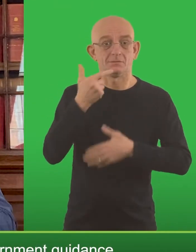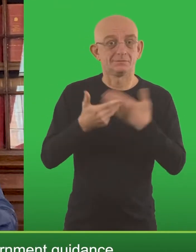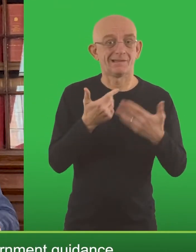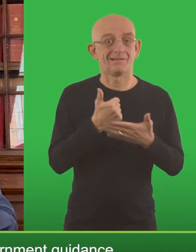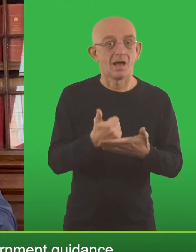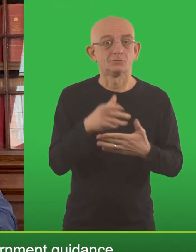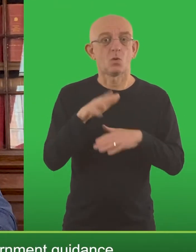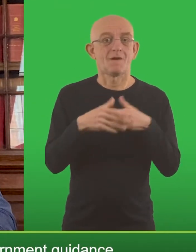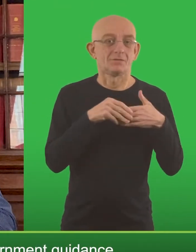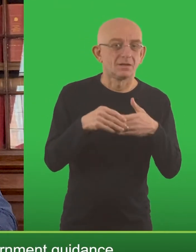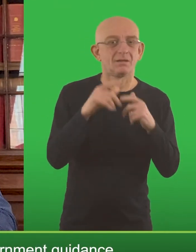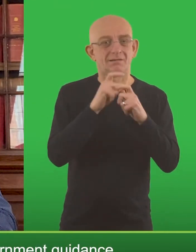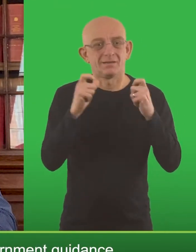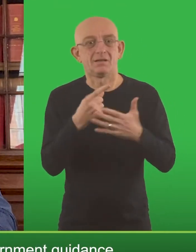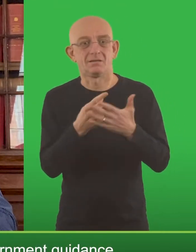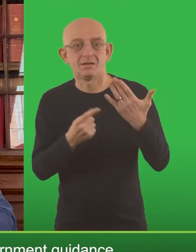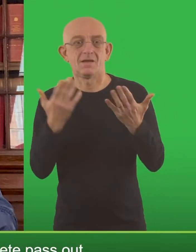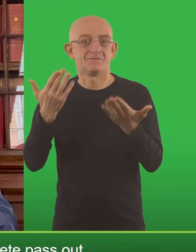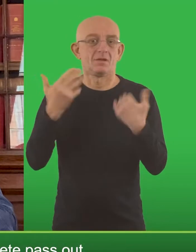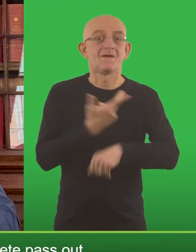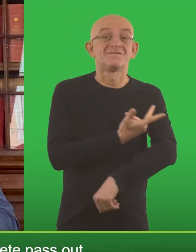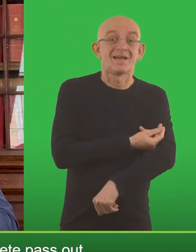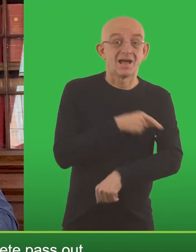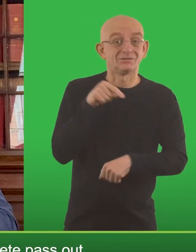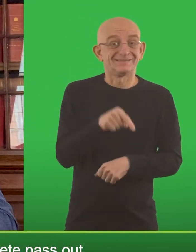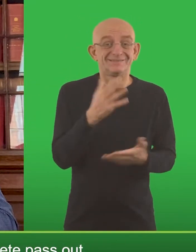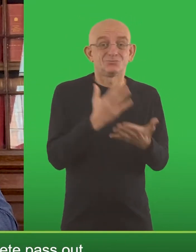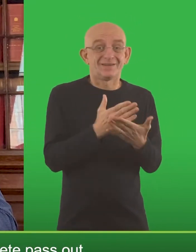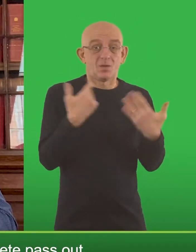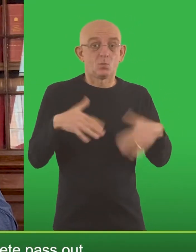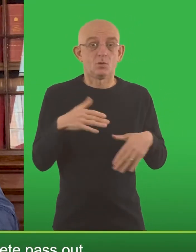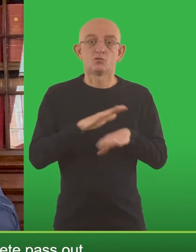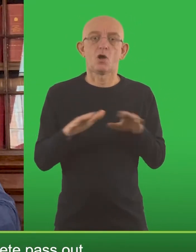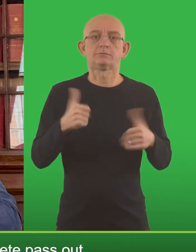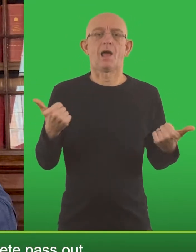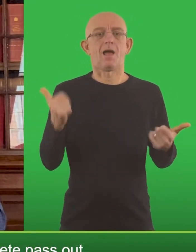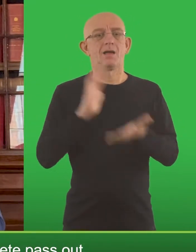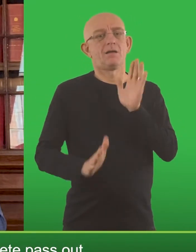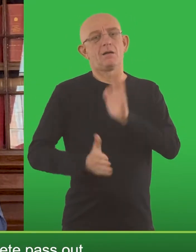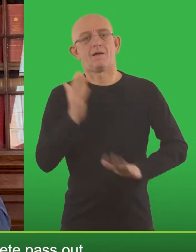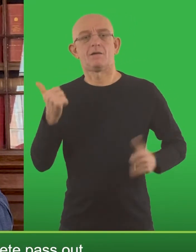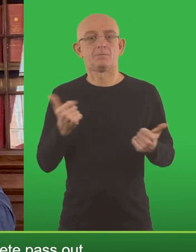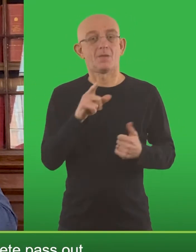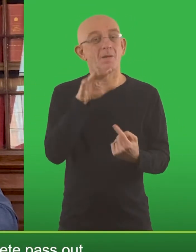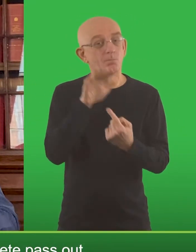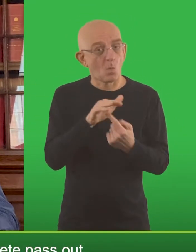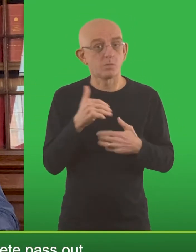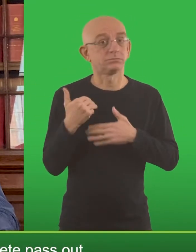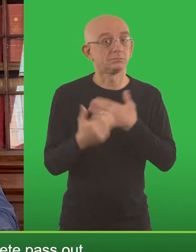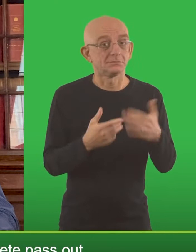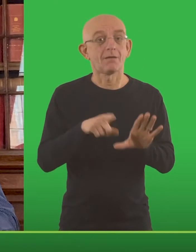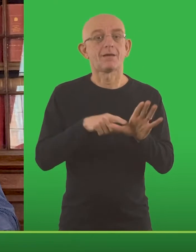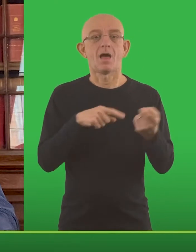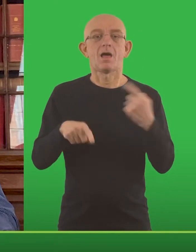government guidance on social distancing, face covering and washing hands. Vaccination per se isn't a complete pass out, but it's a really, really